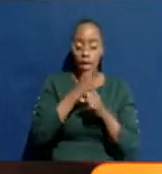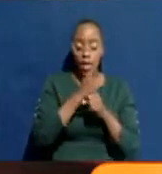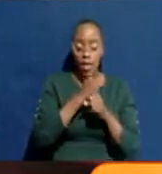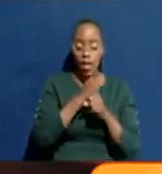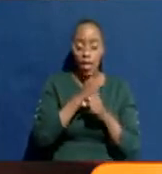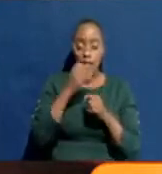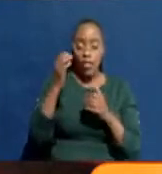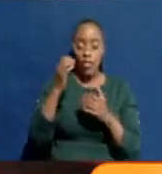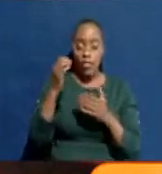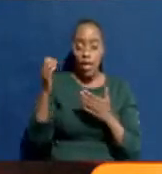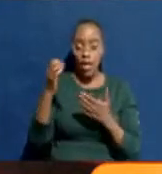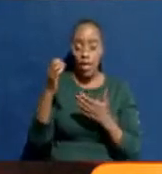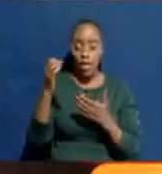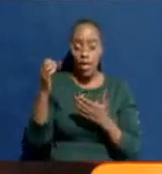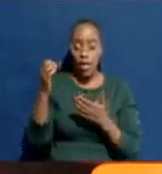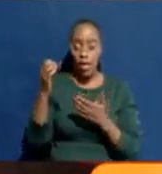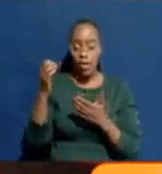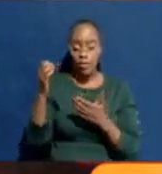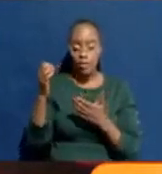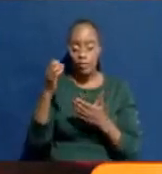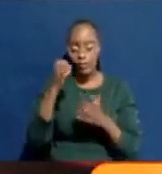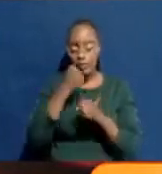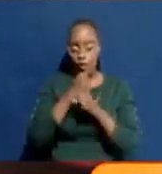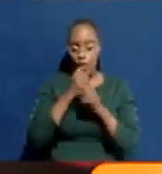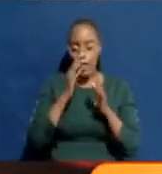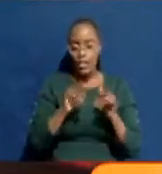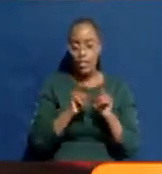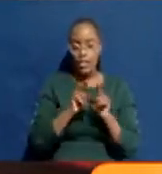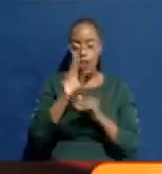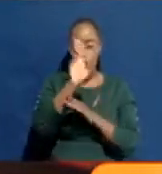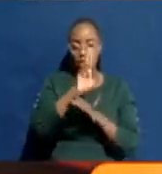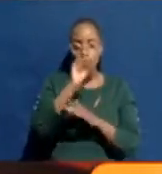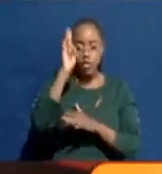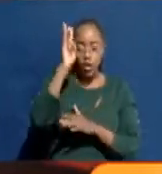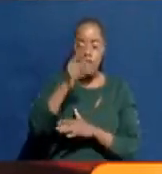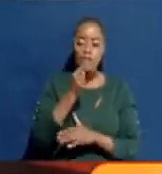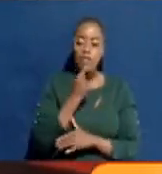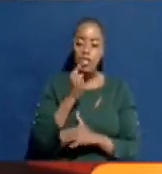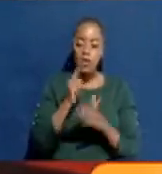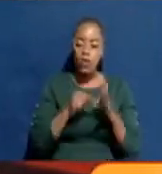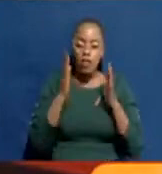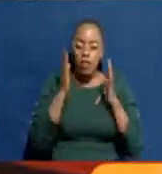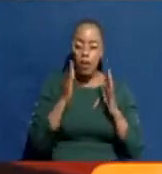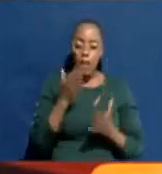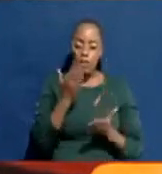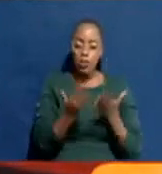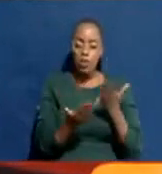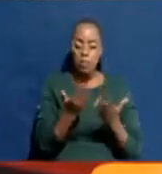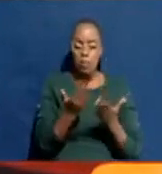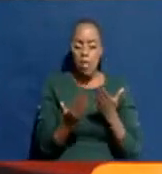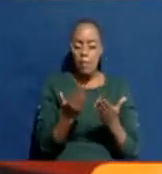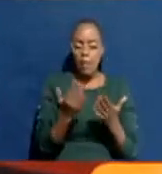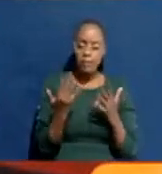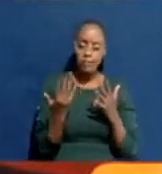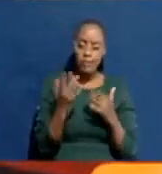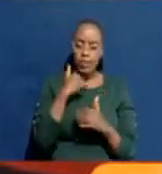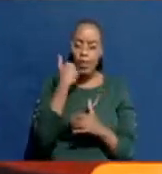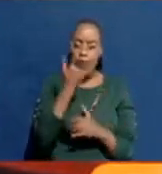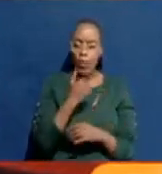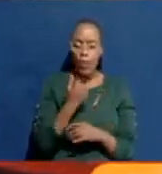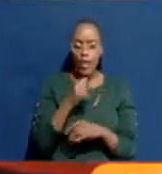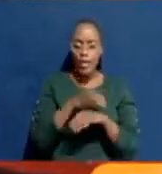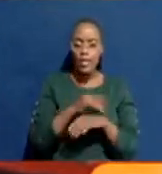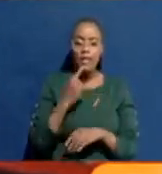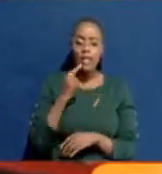mm-hmm. is going to go, you know, is going basically to be spent. You're saying for somebody perhaps, you know, who is at